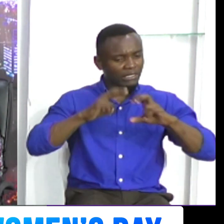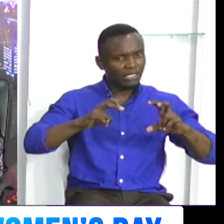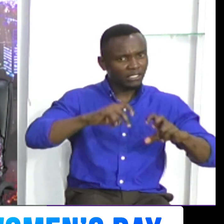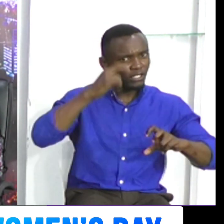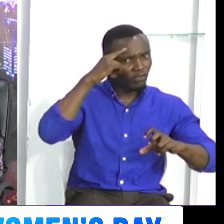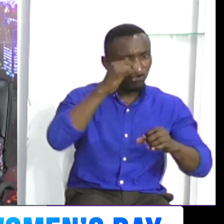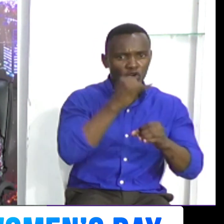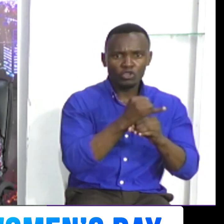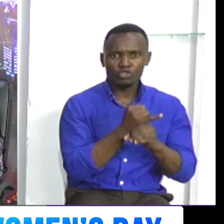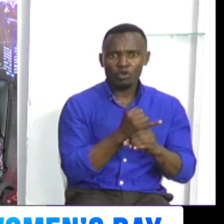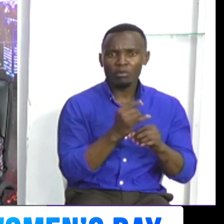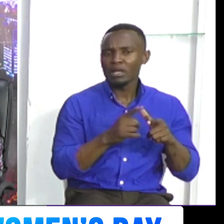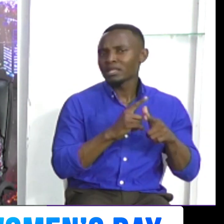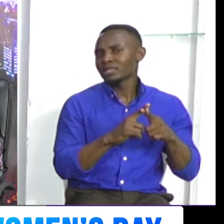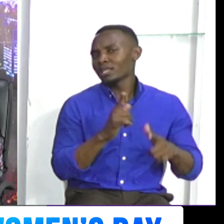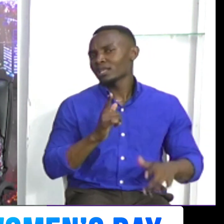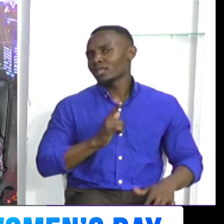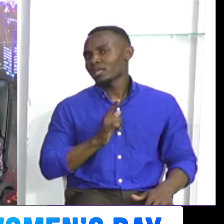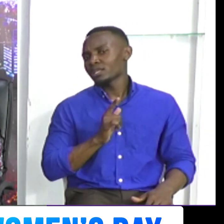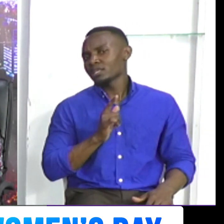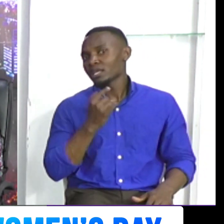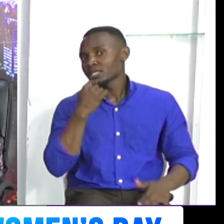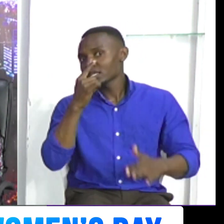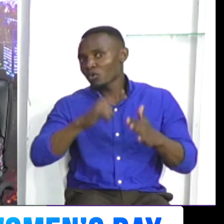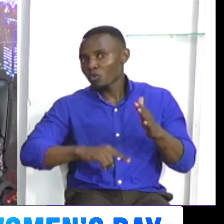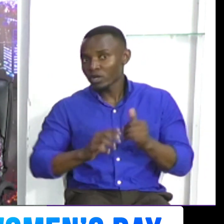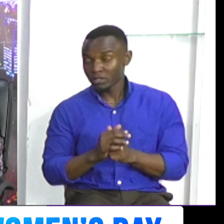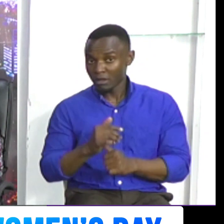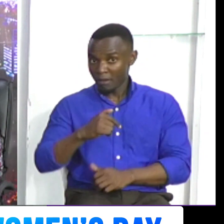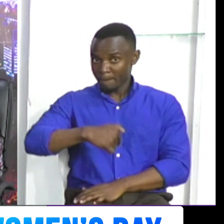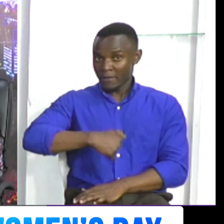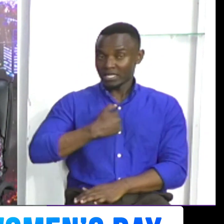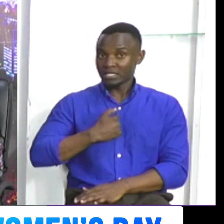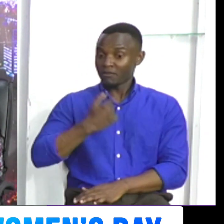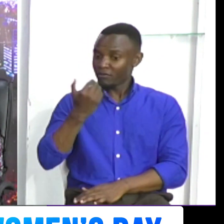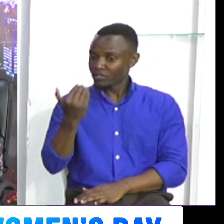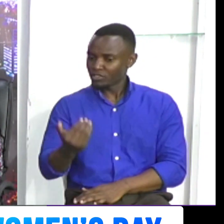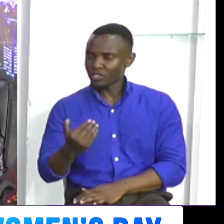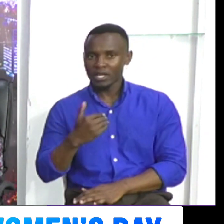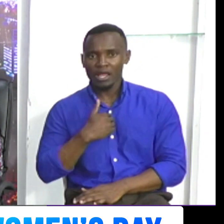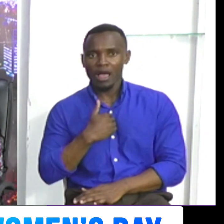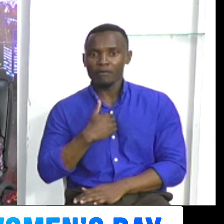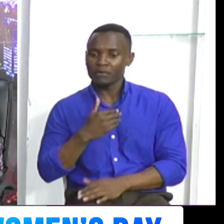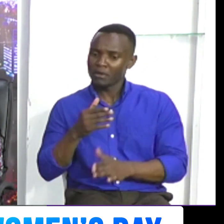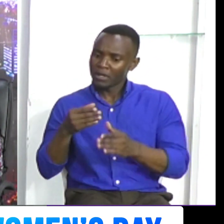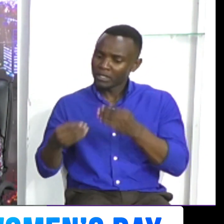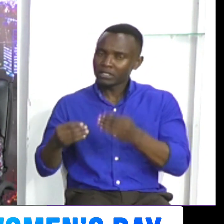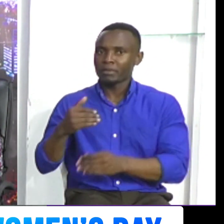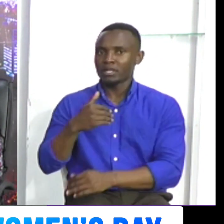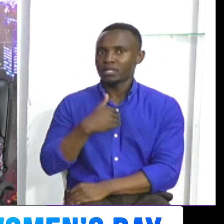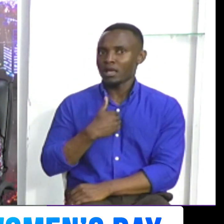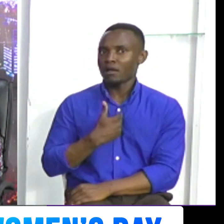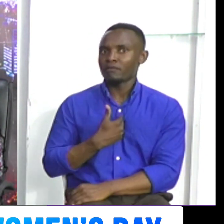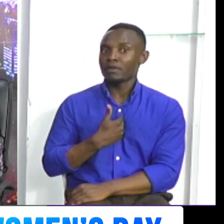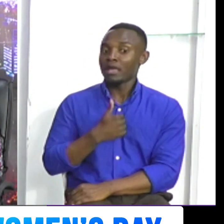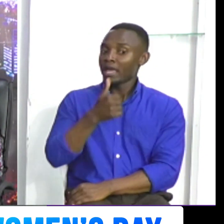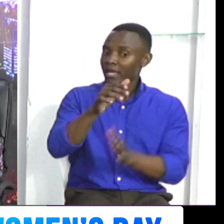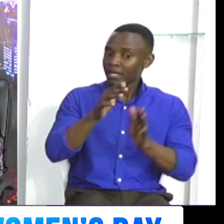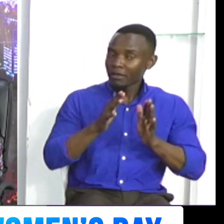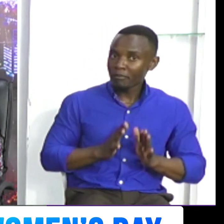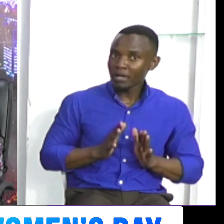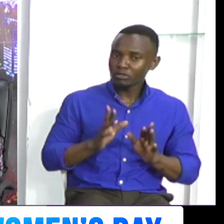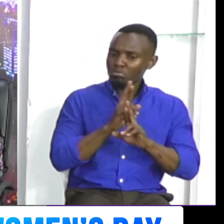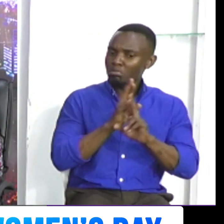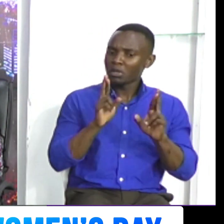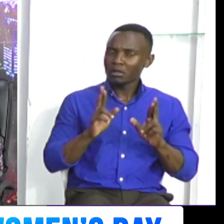nannies, and then a lady will be like, I'm a caregiver, I have a child with disability, and so anyone who is willing to